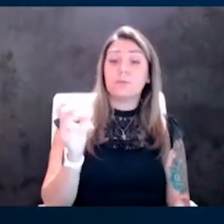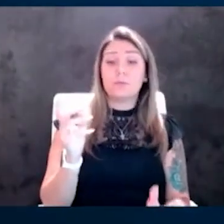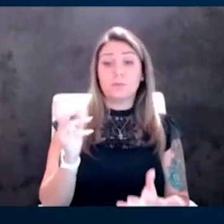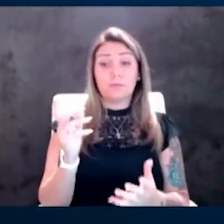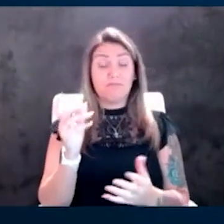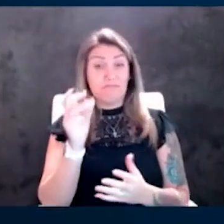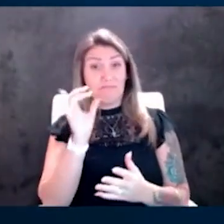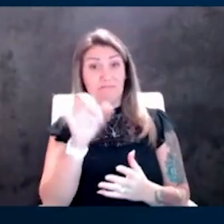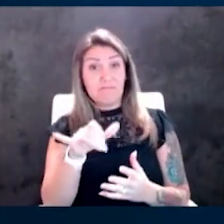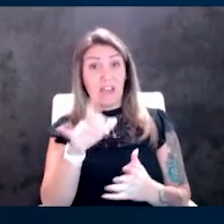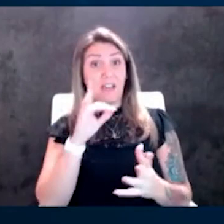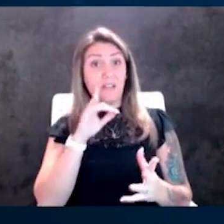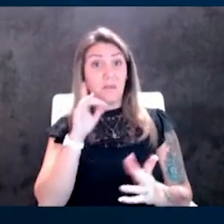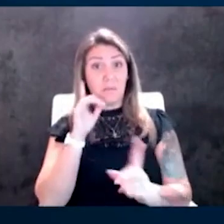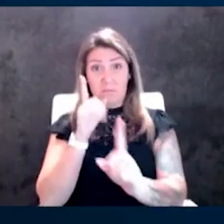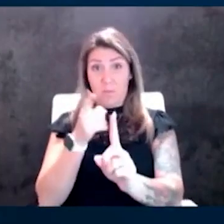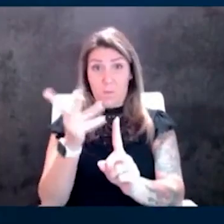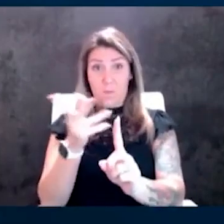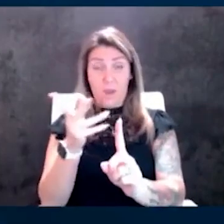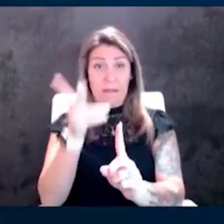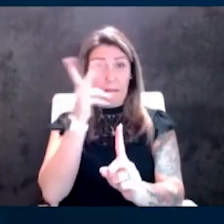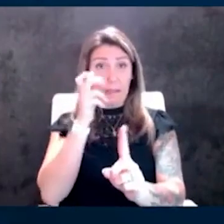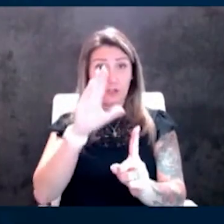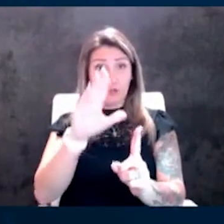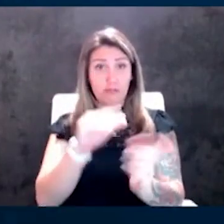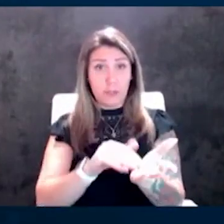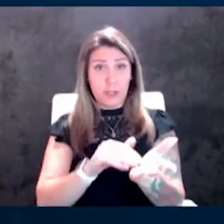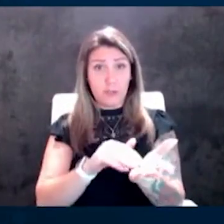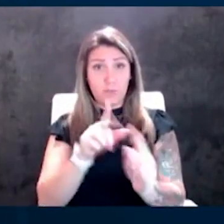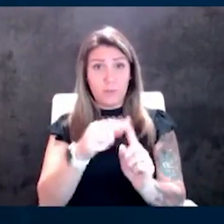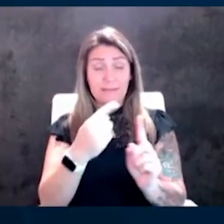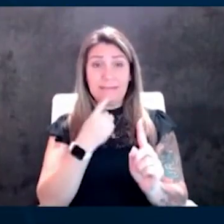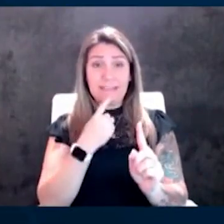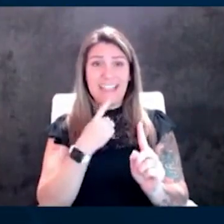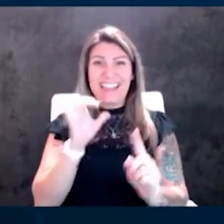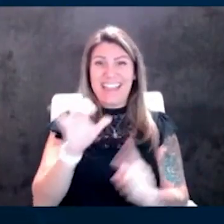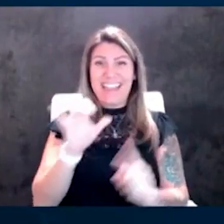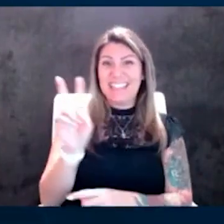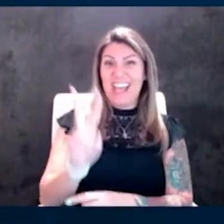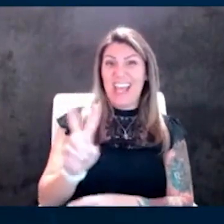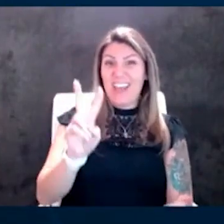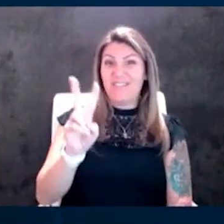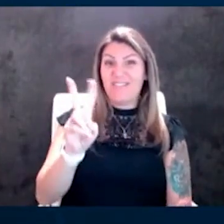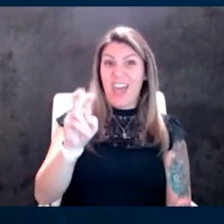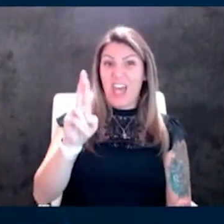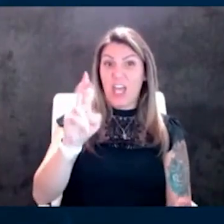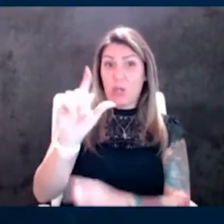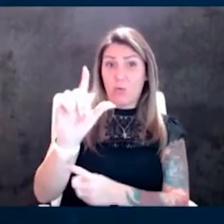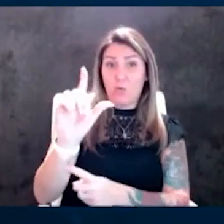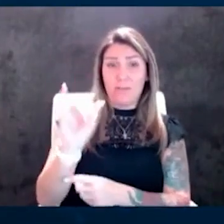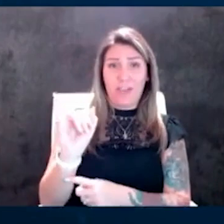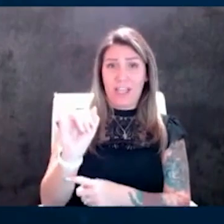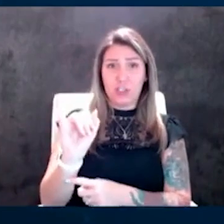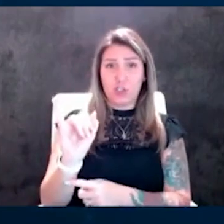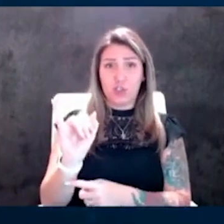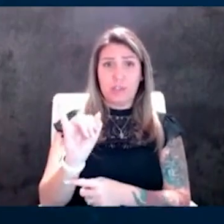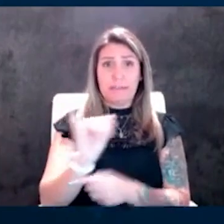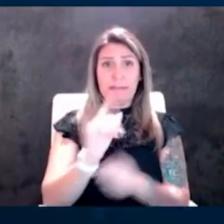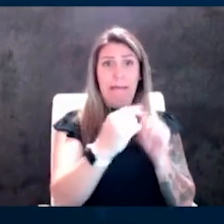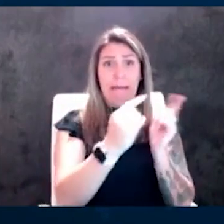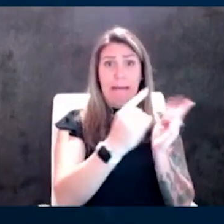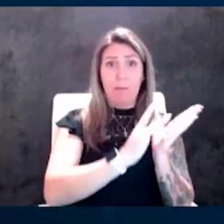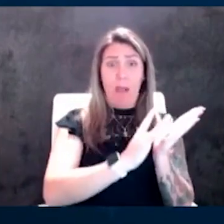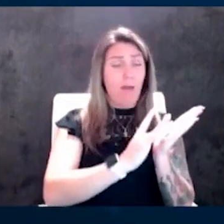to listen to your doctor when your doctor says this is a viral infection that won't respond to an antibiotic,